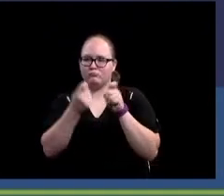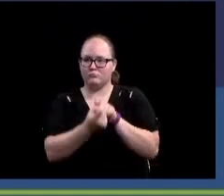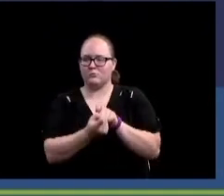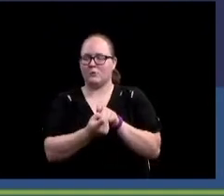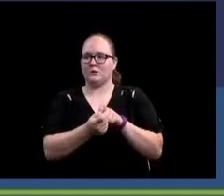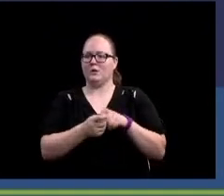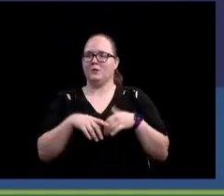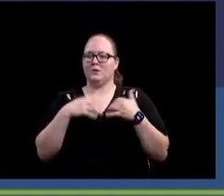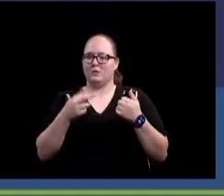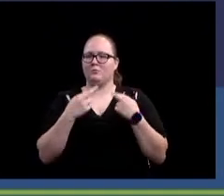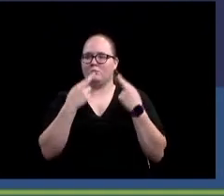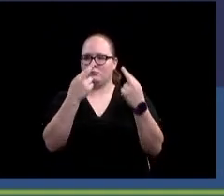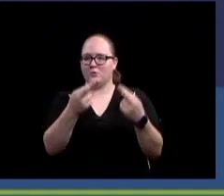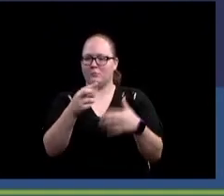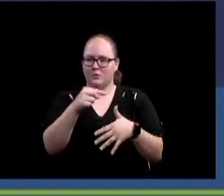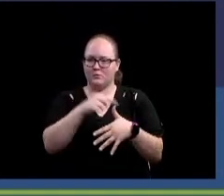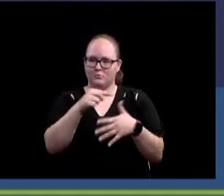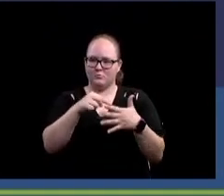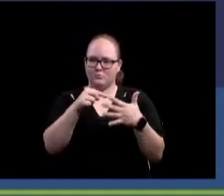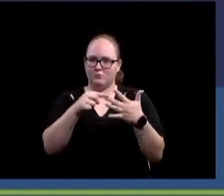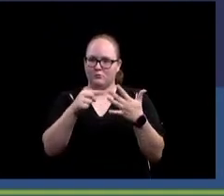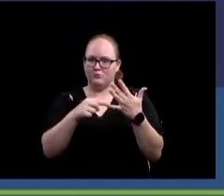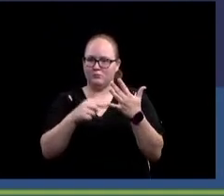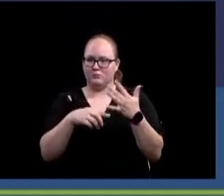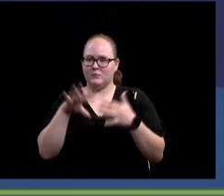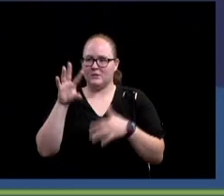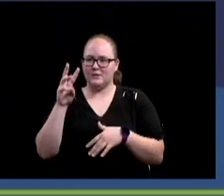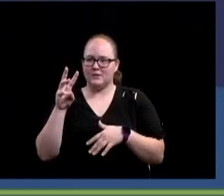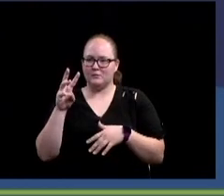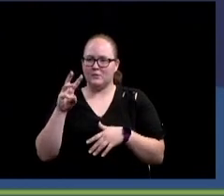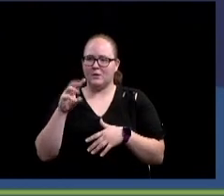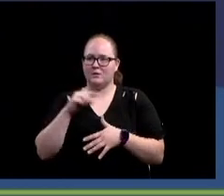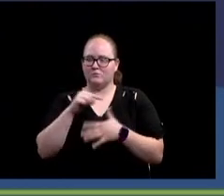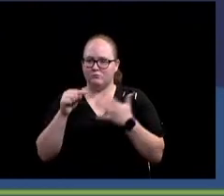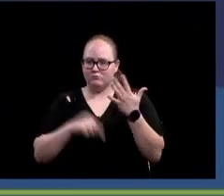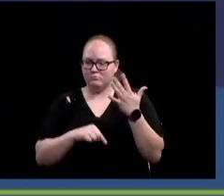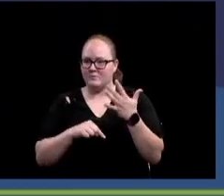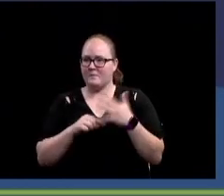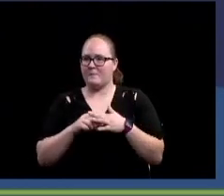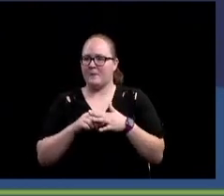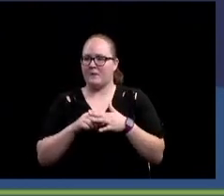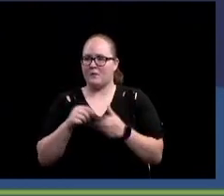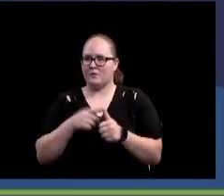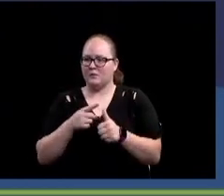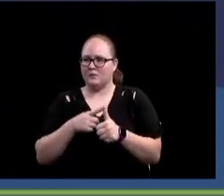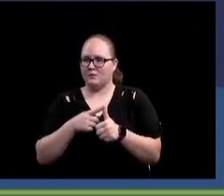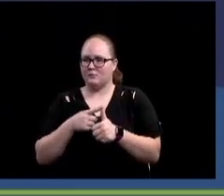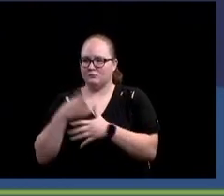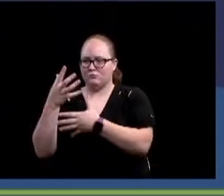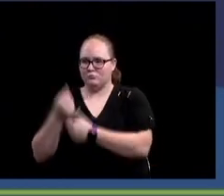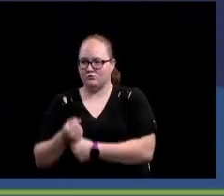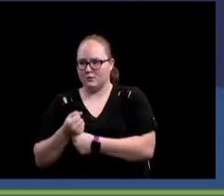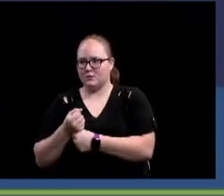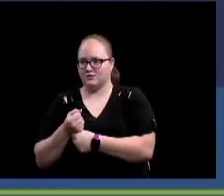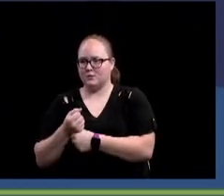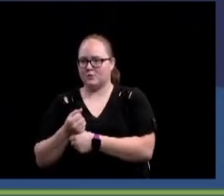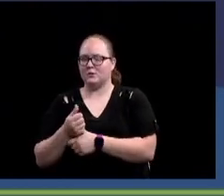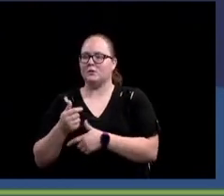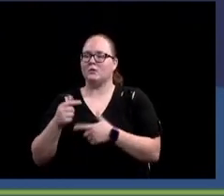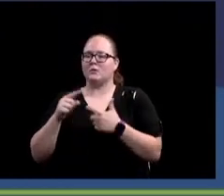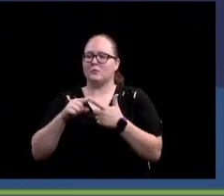topic areas or pillars. They are building trust and legitimacy, policy and oversight, technology and social